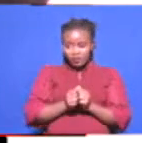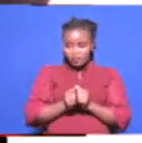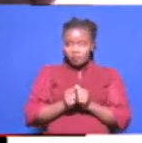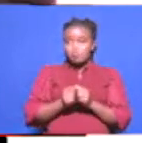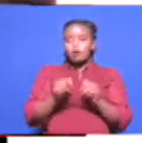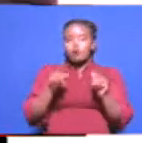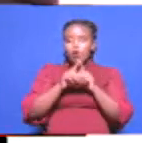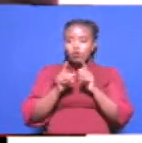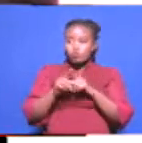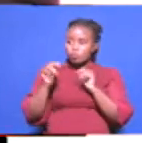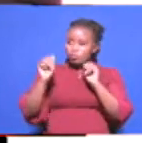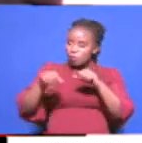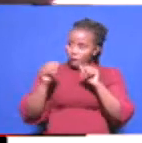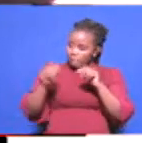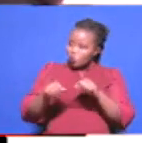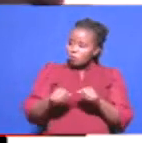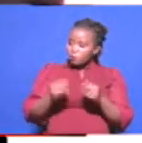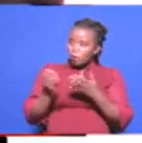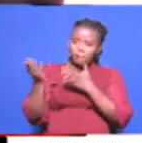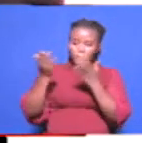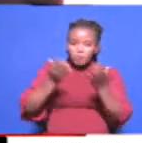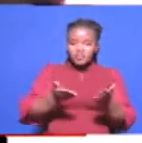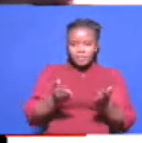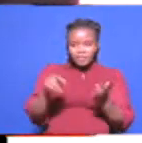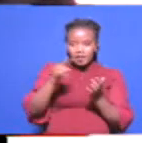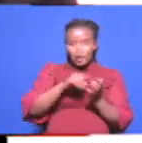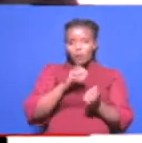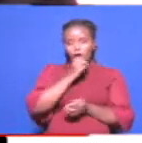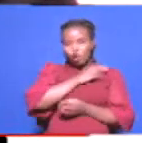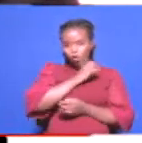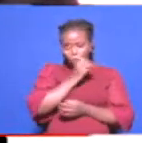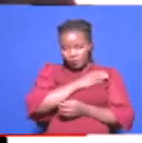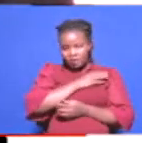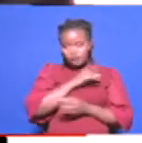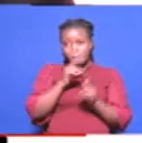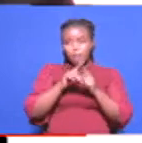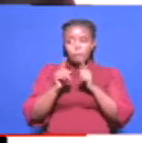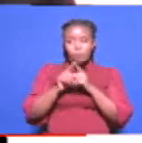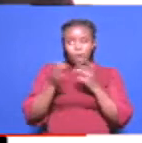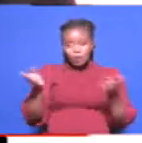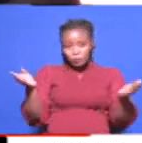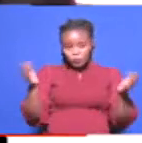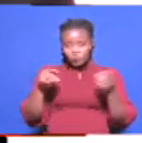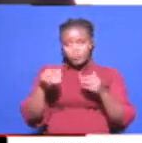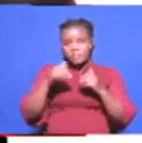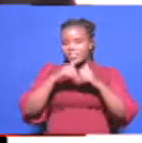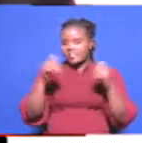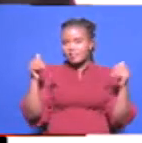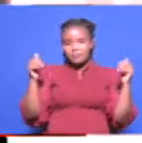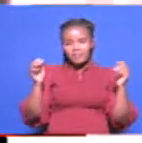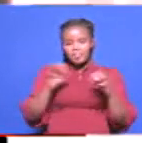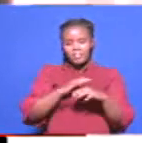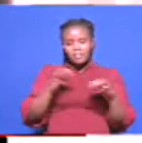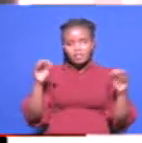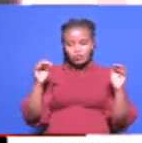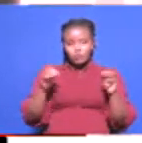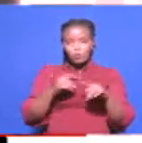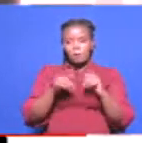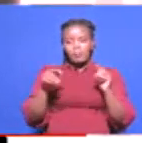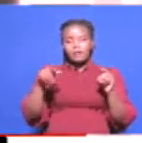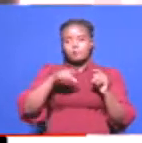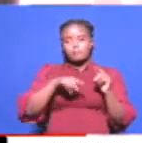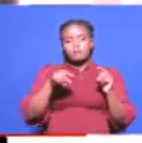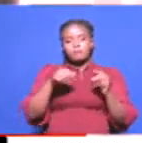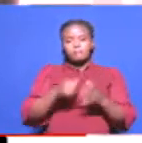then also present our cases as CCIOs and not separately as They